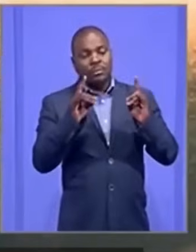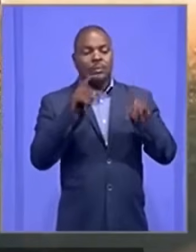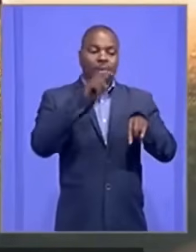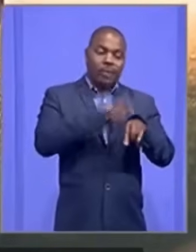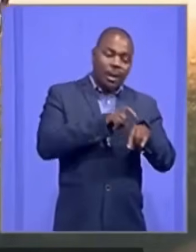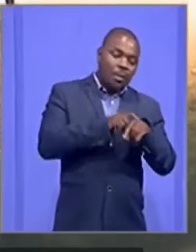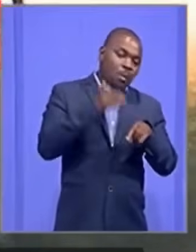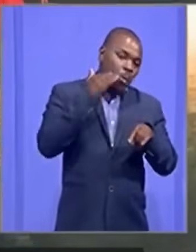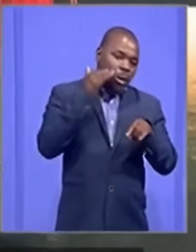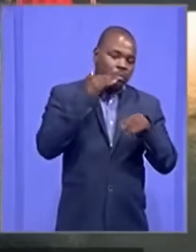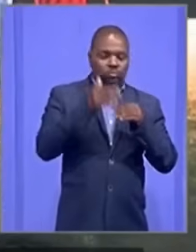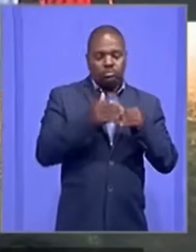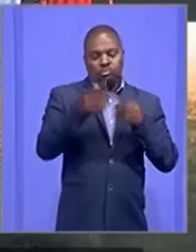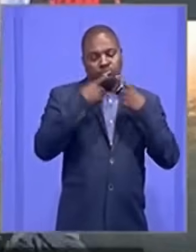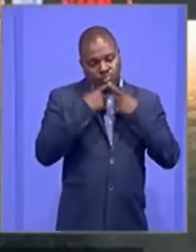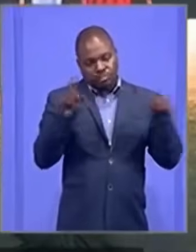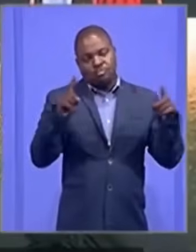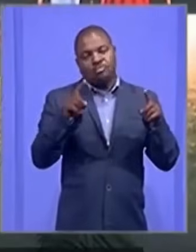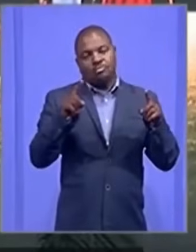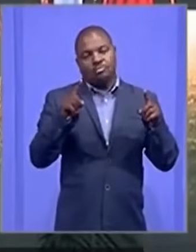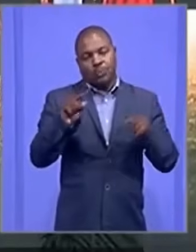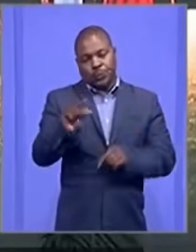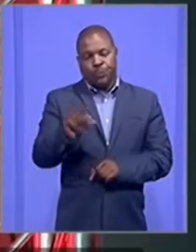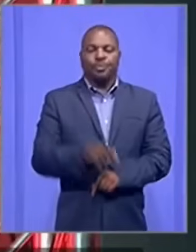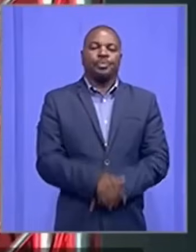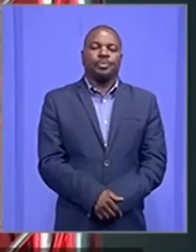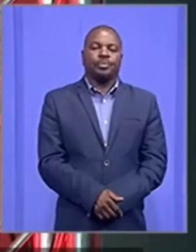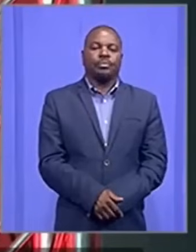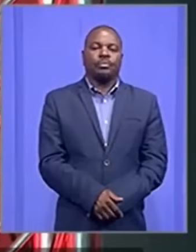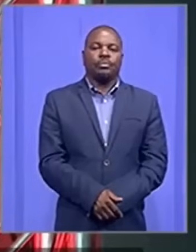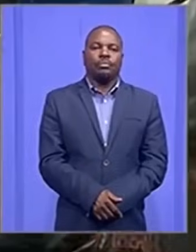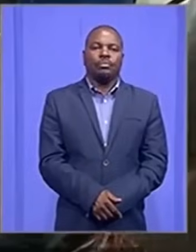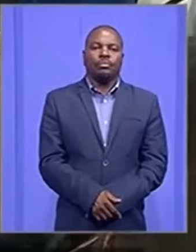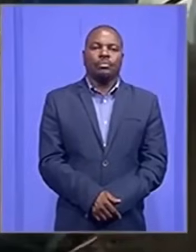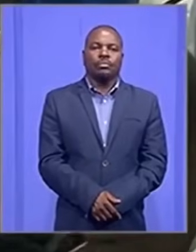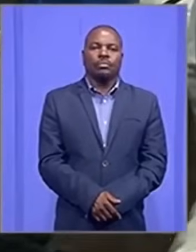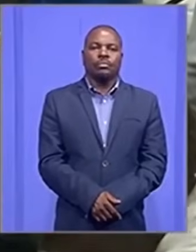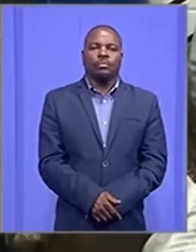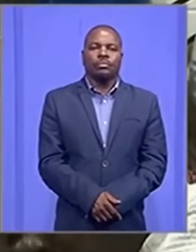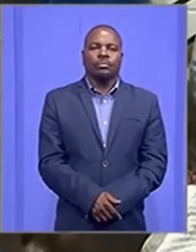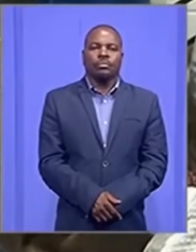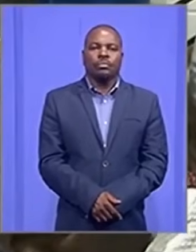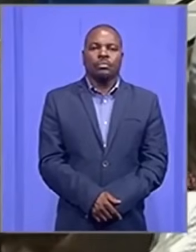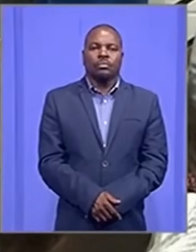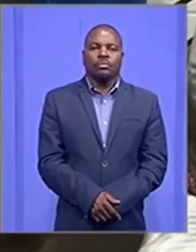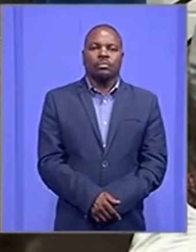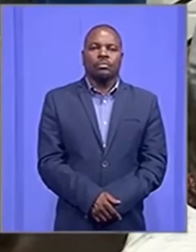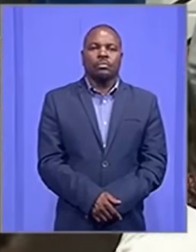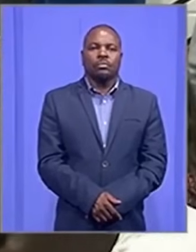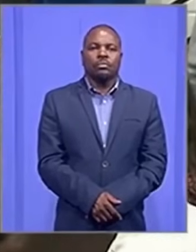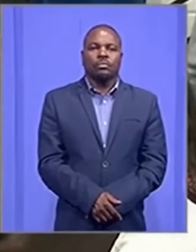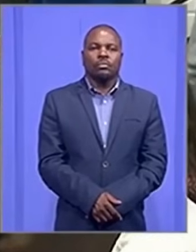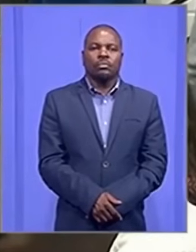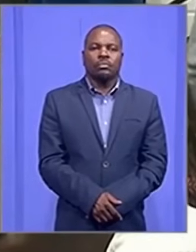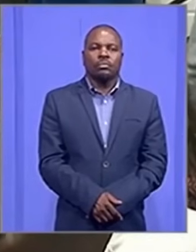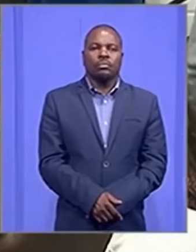dipapadi di tlo phatlalatswa mo nakong eo e sa fedišego pelo. Sfeso Ramara wa ditaba tsa